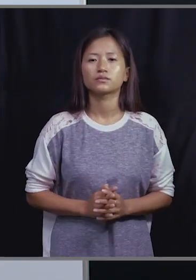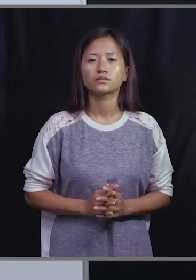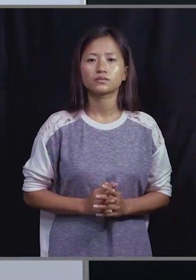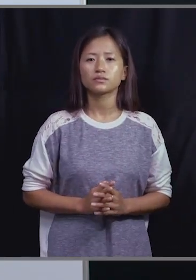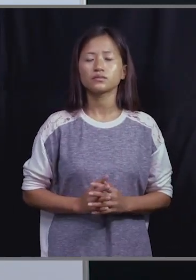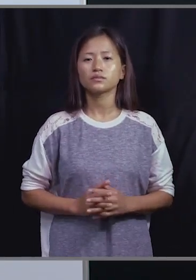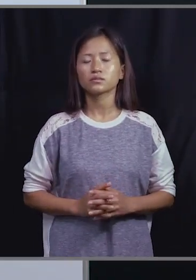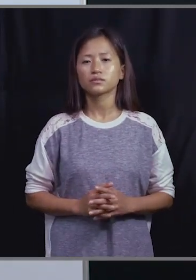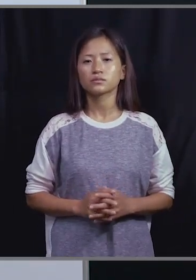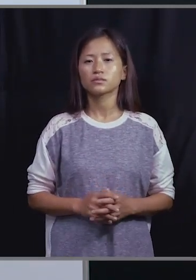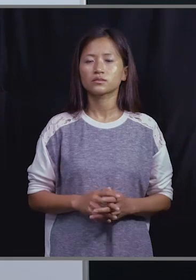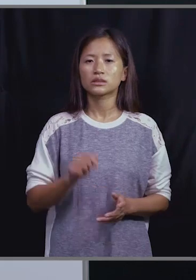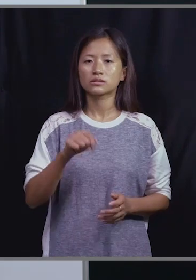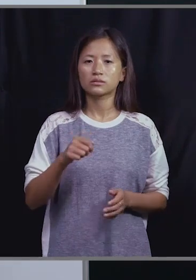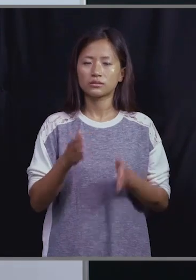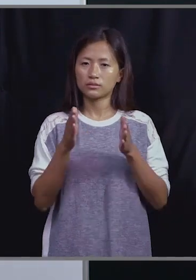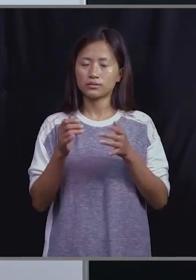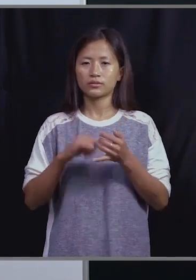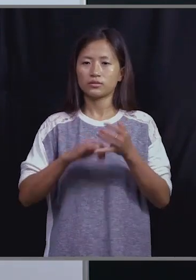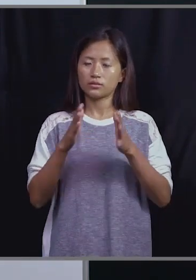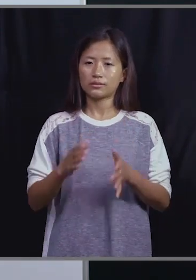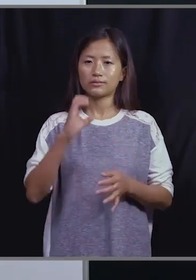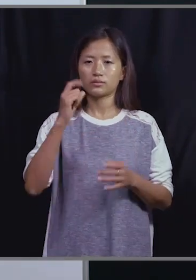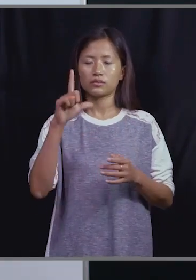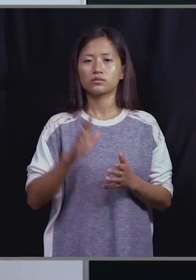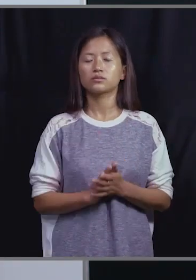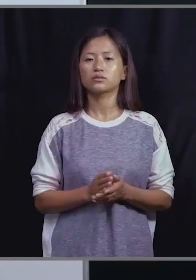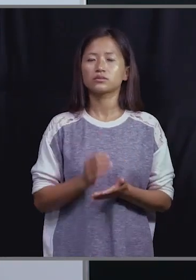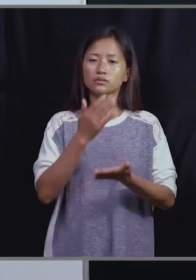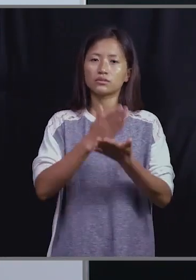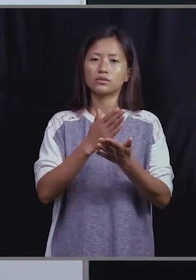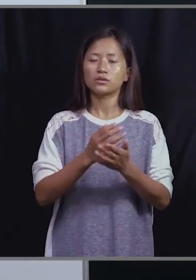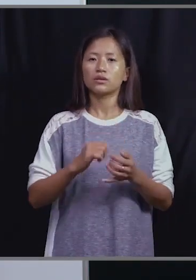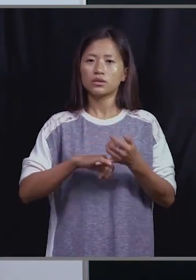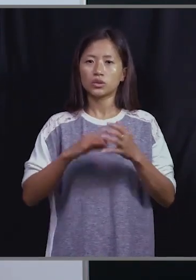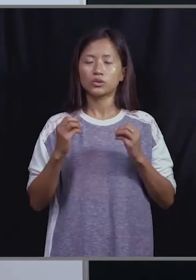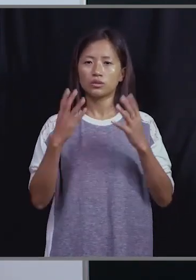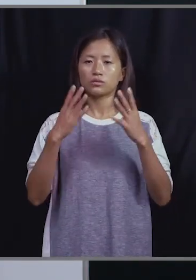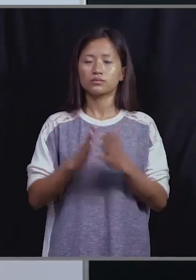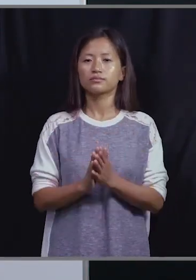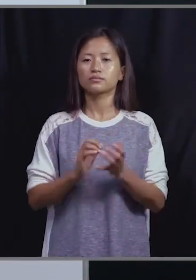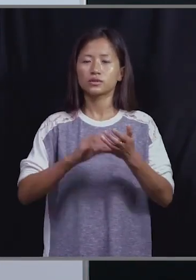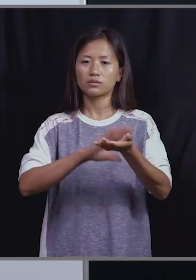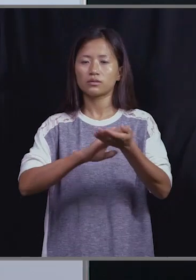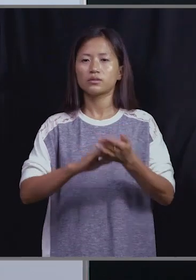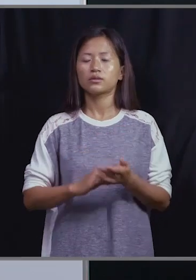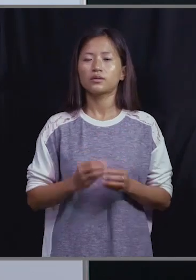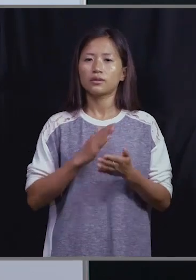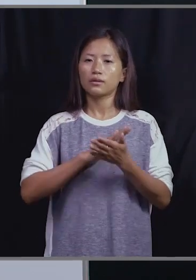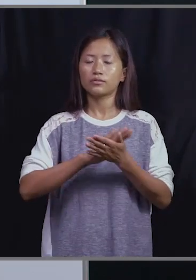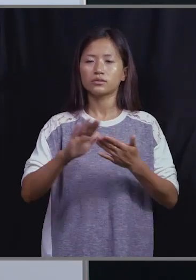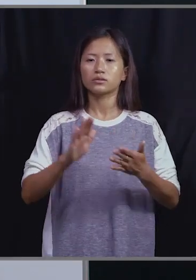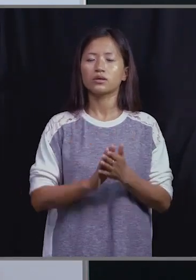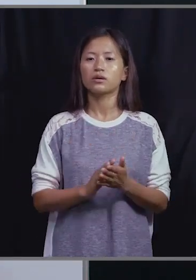So this session will stop here. That is from the shock therapy. We have discussed the end of